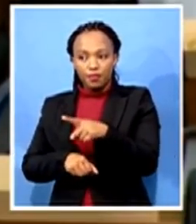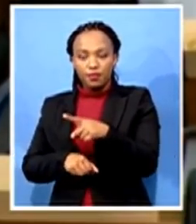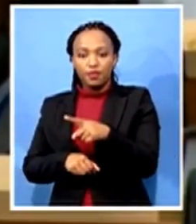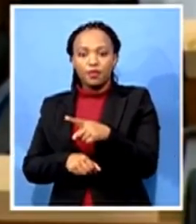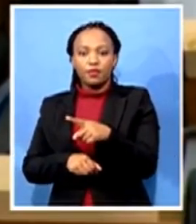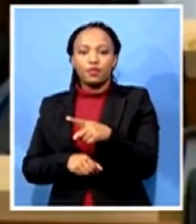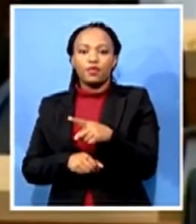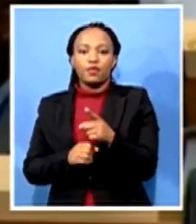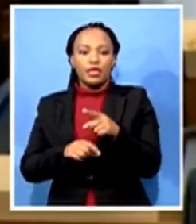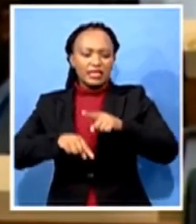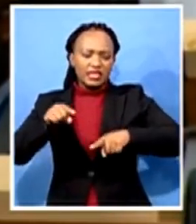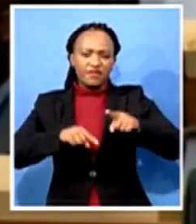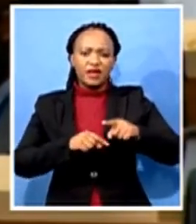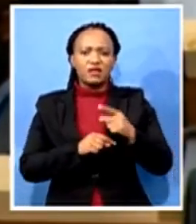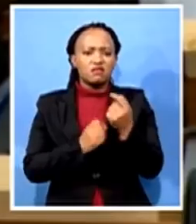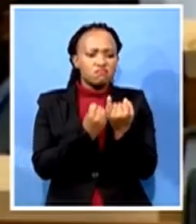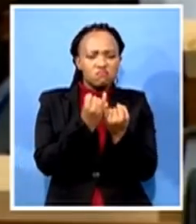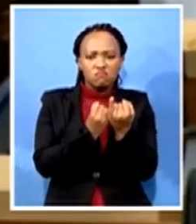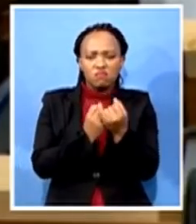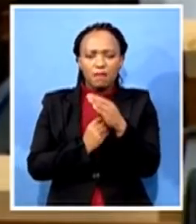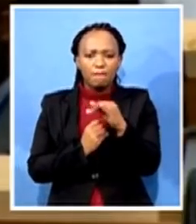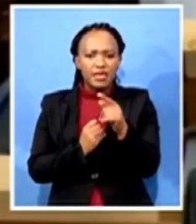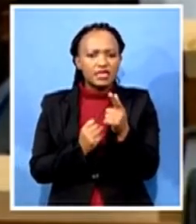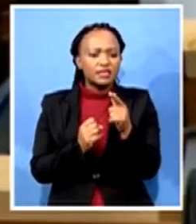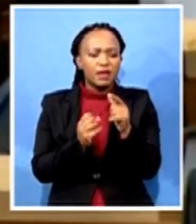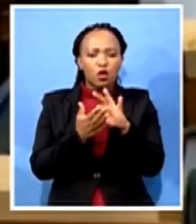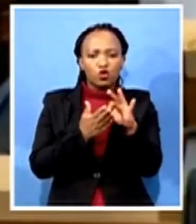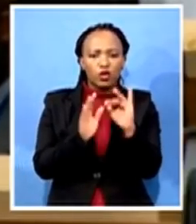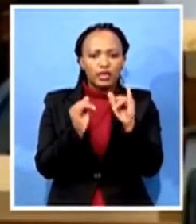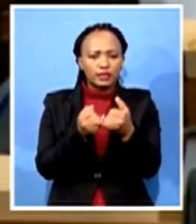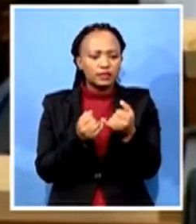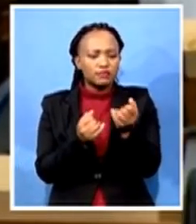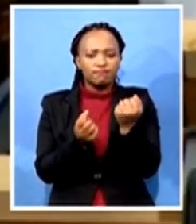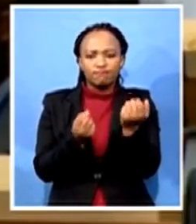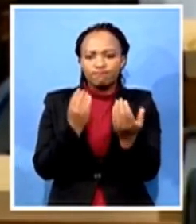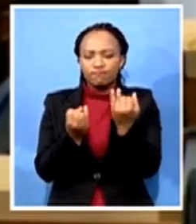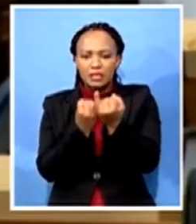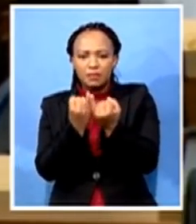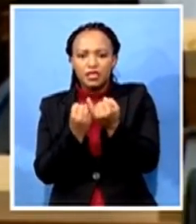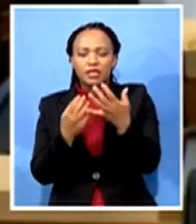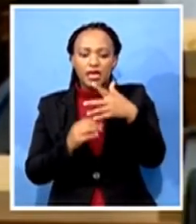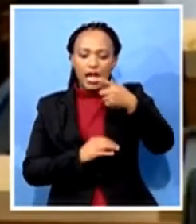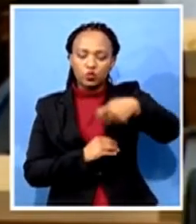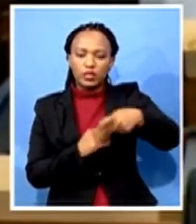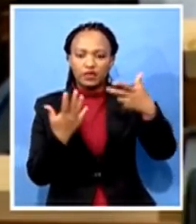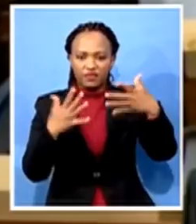various contractors were presented and adjudicated, the